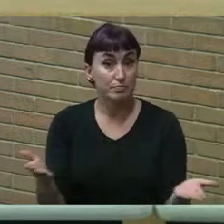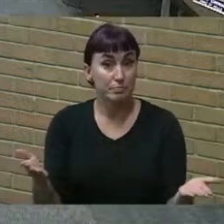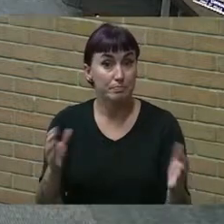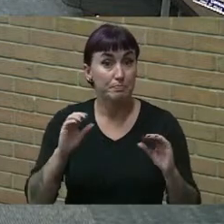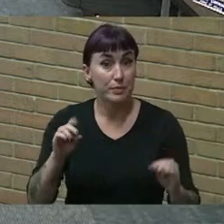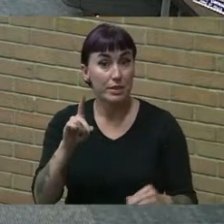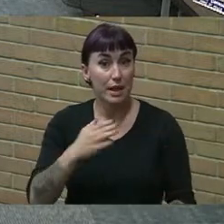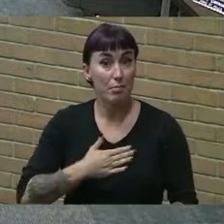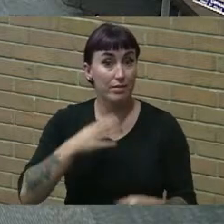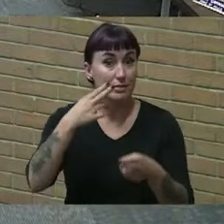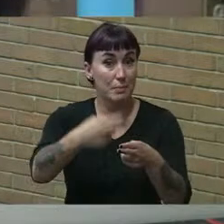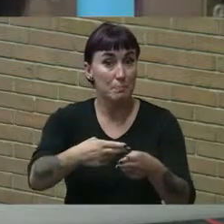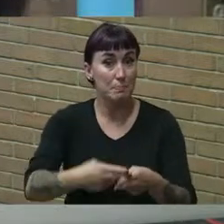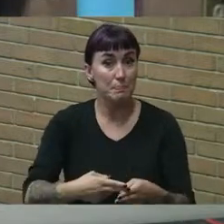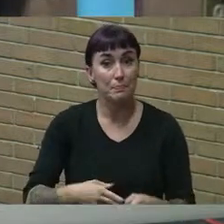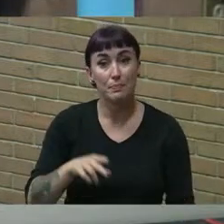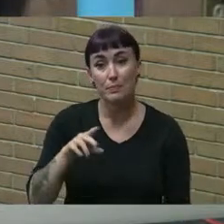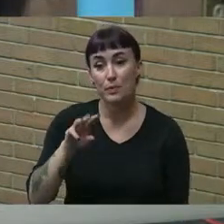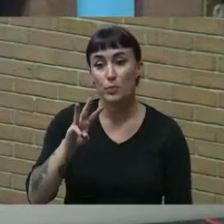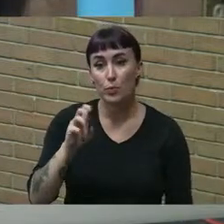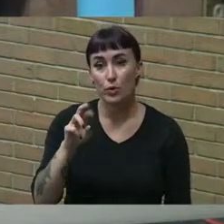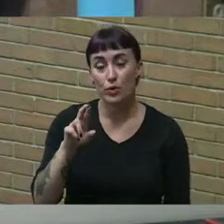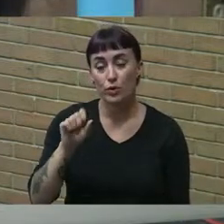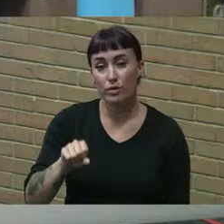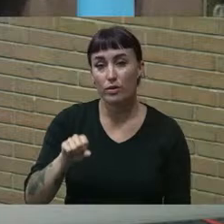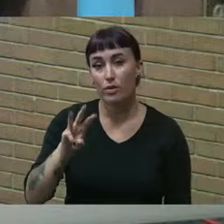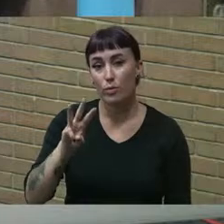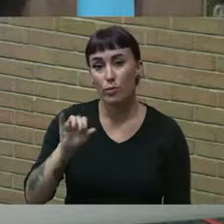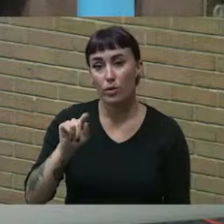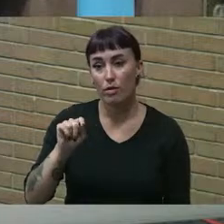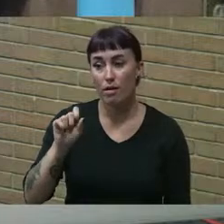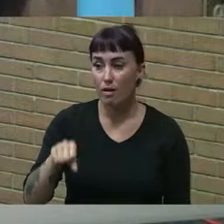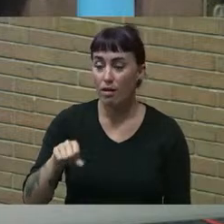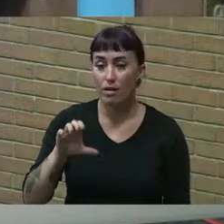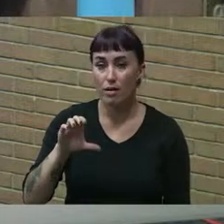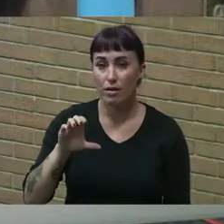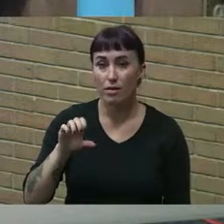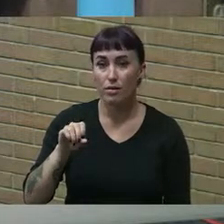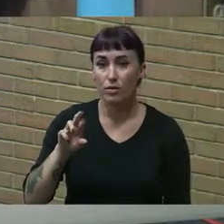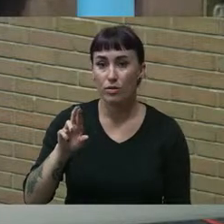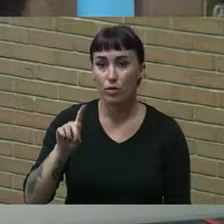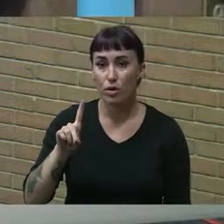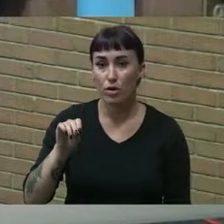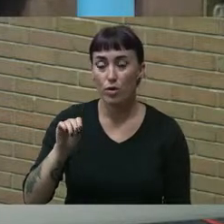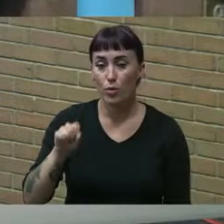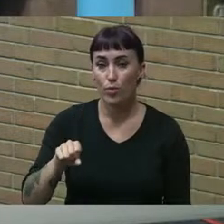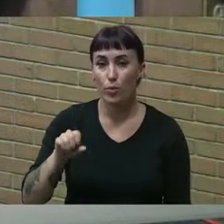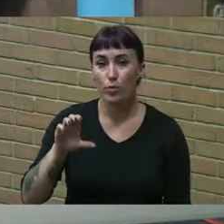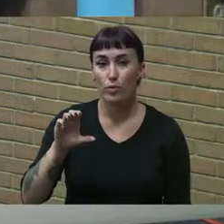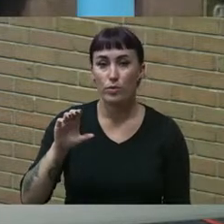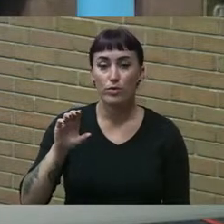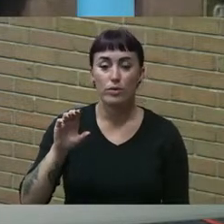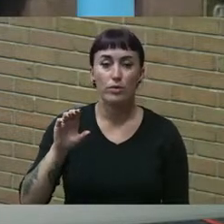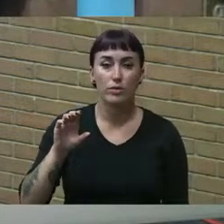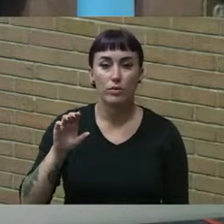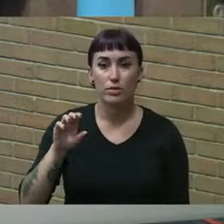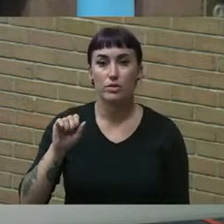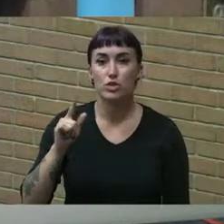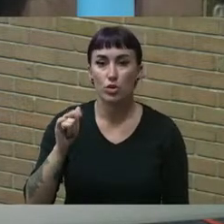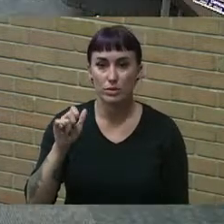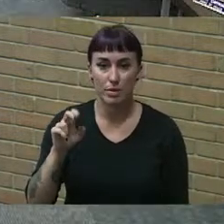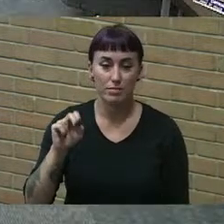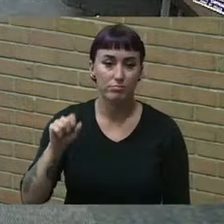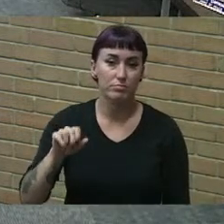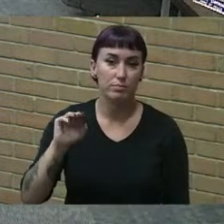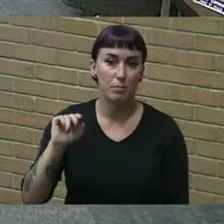Hearing none, Dan, please call the roll. Councilmember Werner? Aye. Councilmember Wilt? Aye. Councilmember Corrado? Aye. Councilmember Salzman?